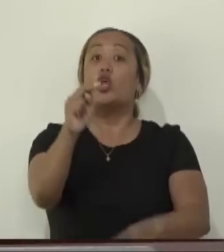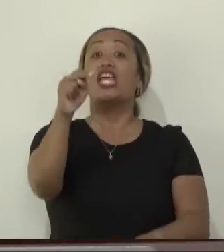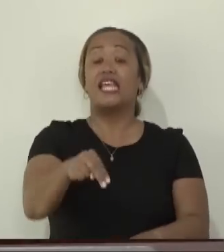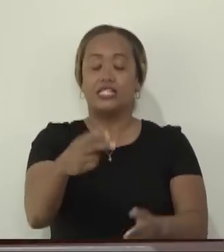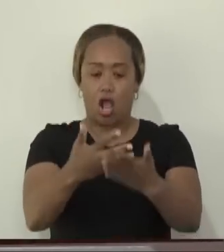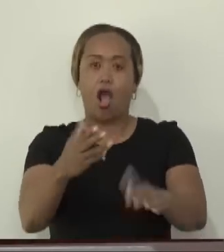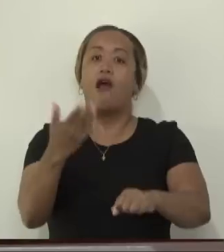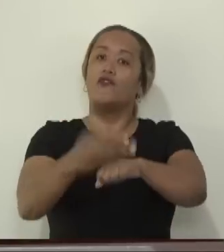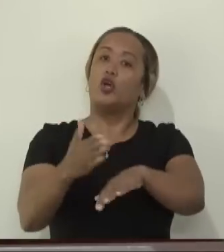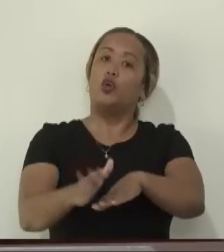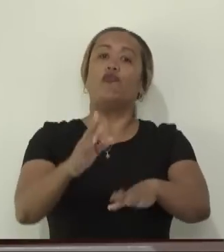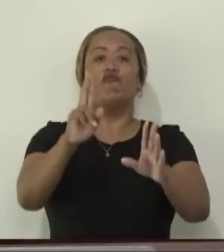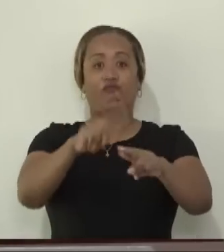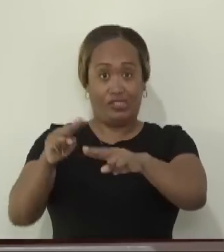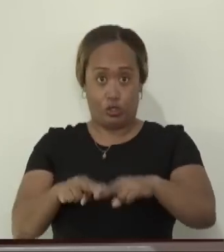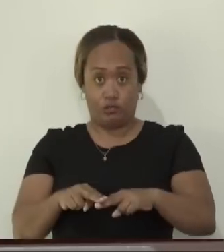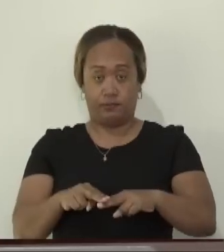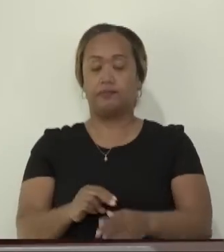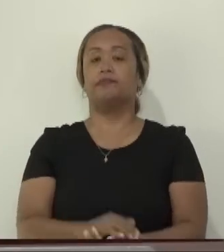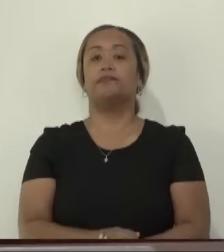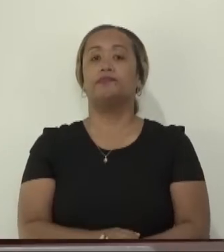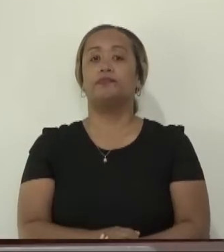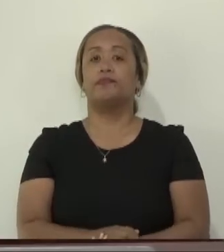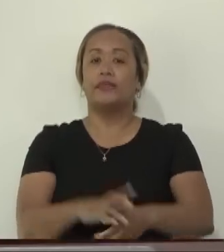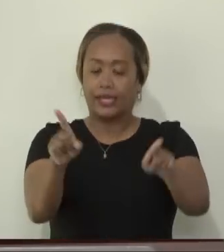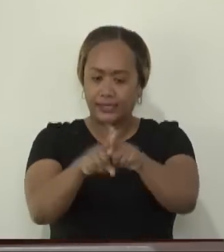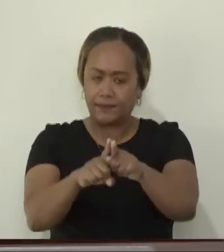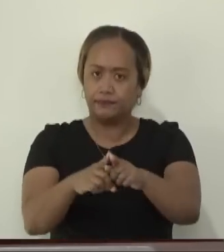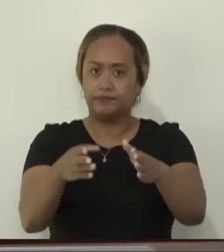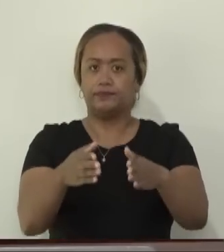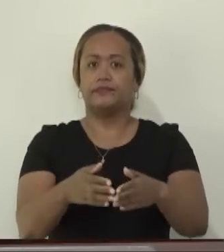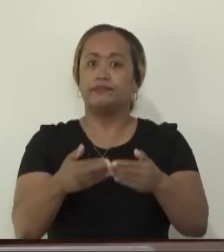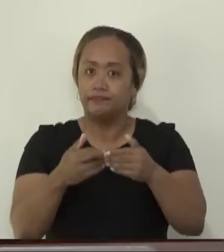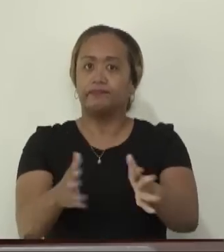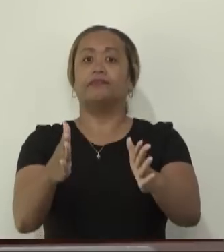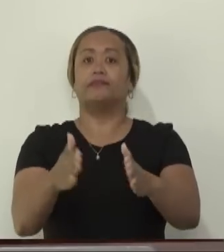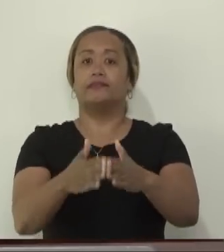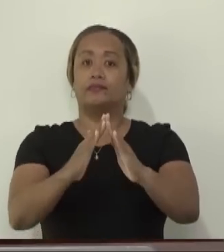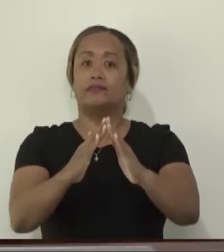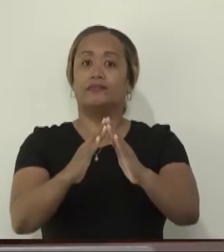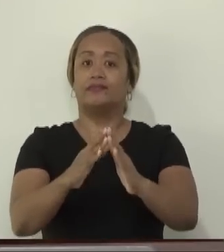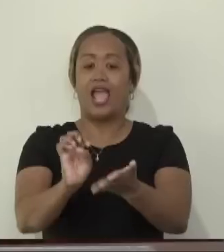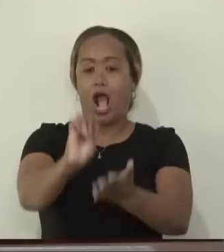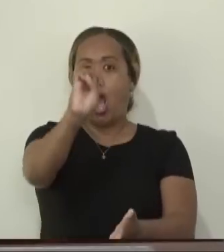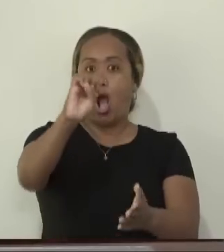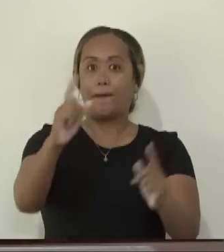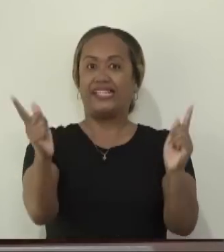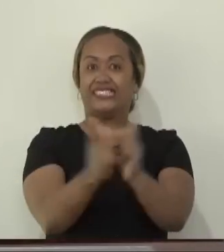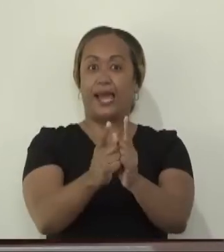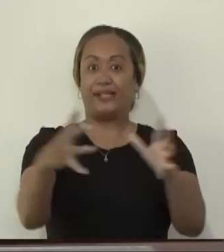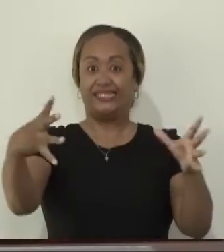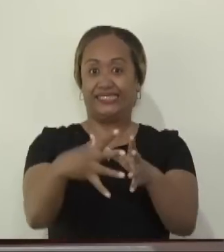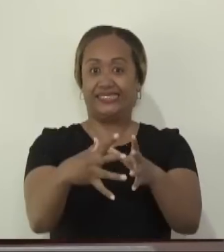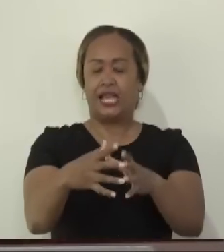modern Fiji. Fourth, convening of the National Economic Summit after